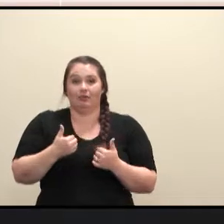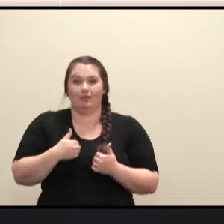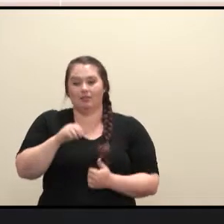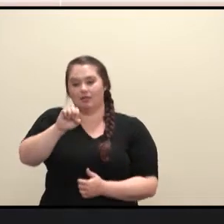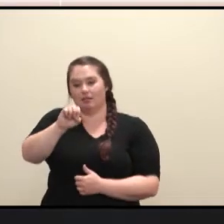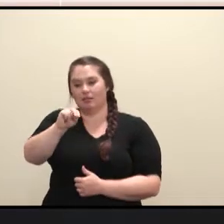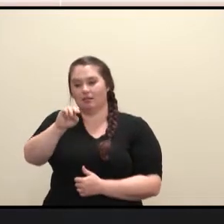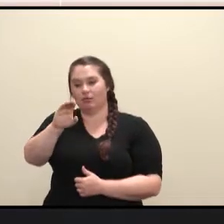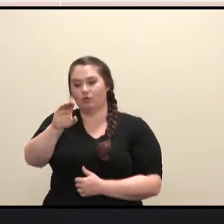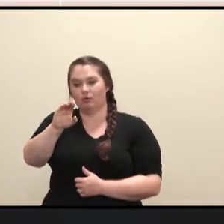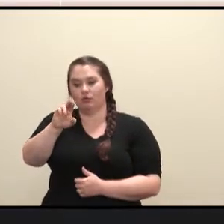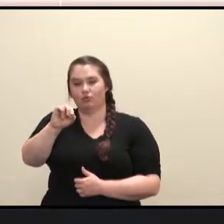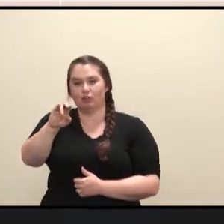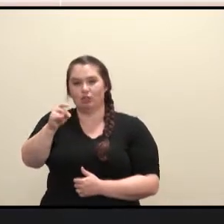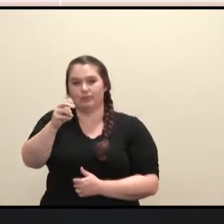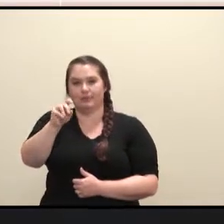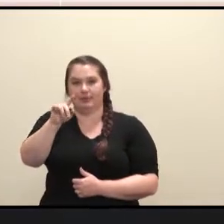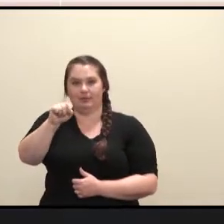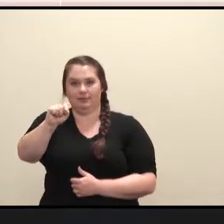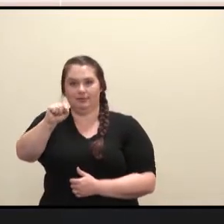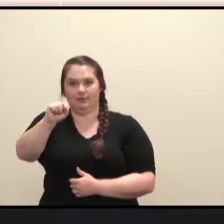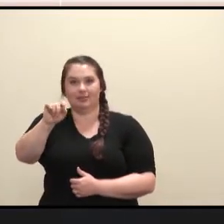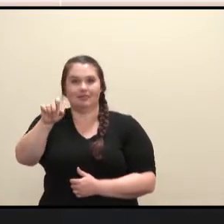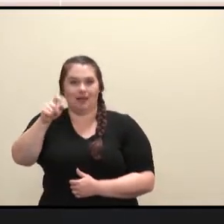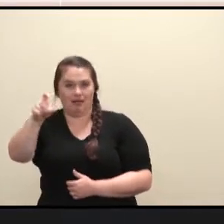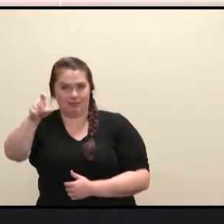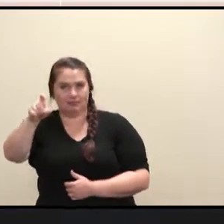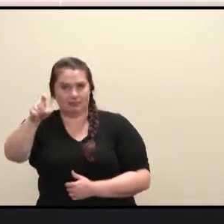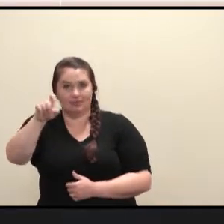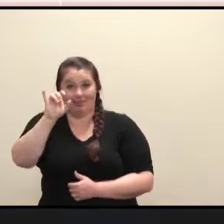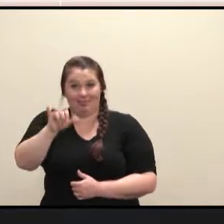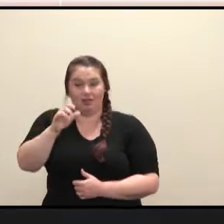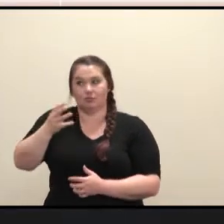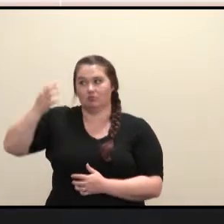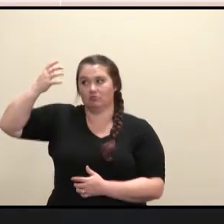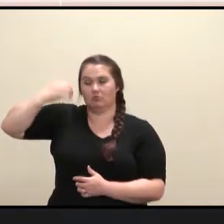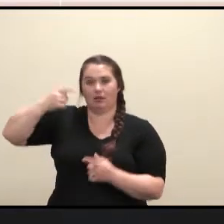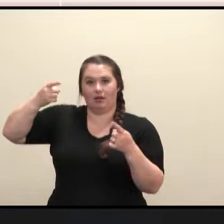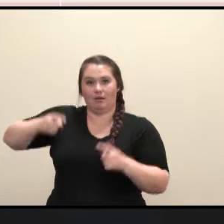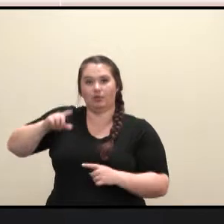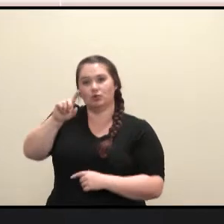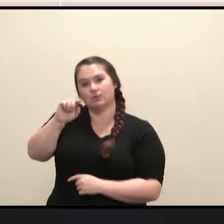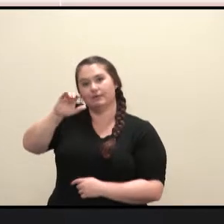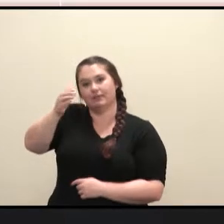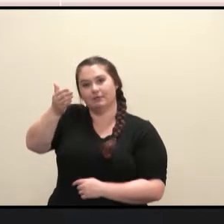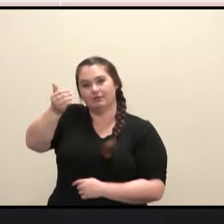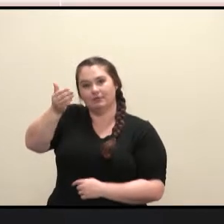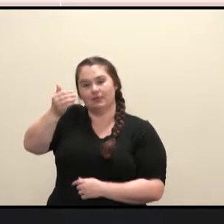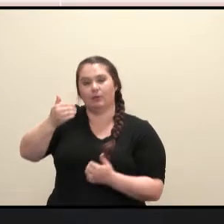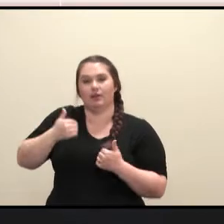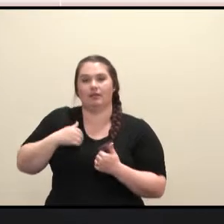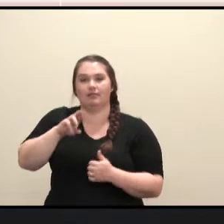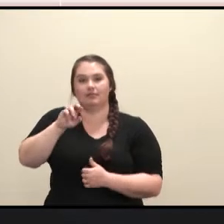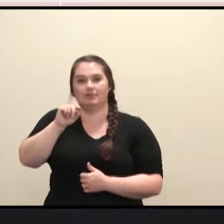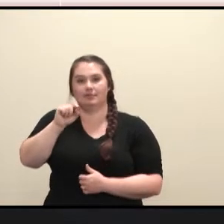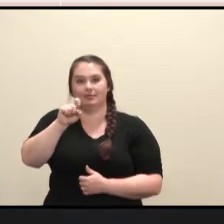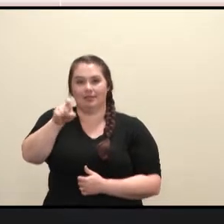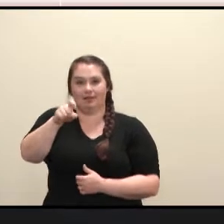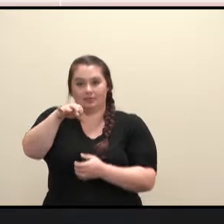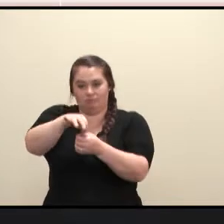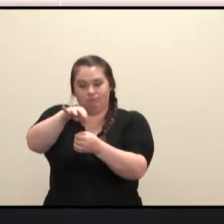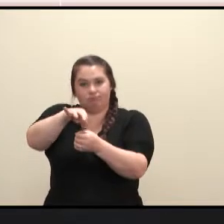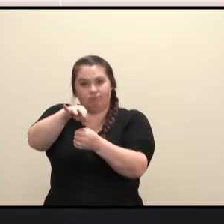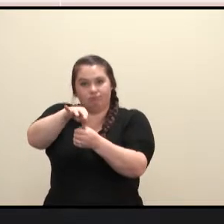that it has to be voter approved. Now, back in 2015, we had a tax ratification